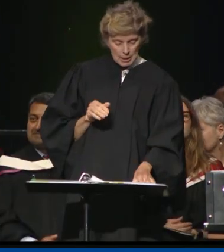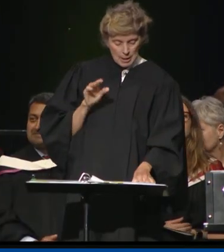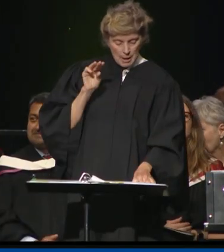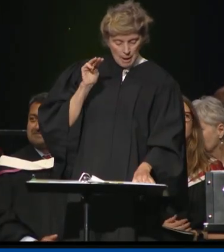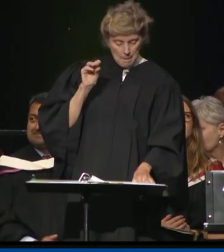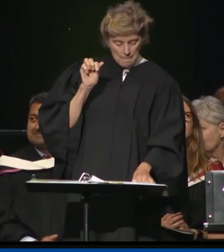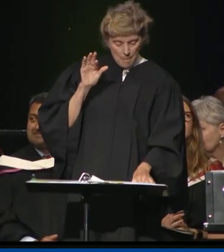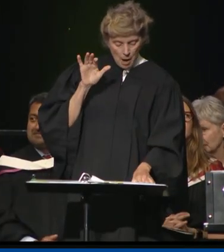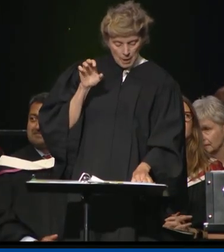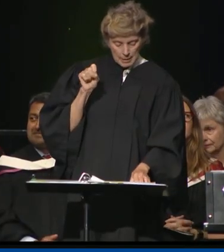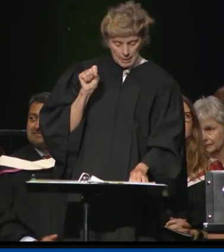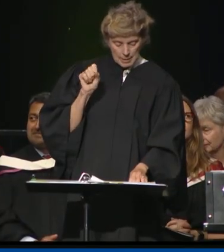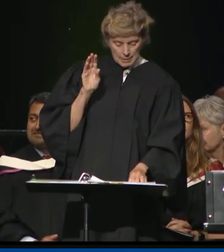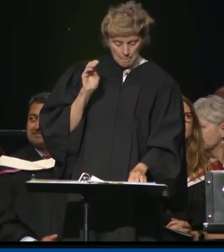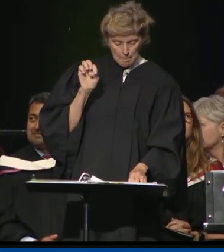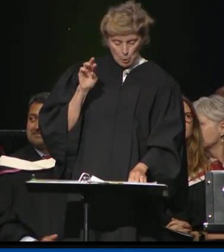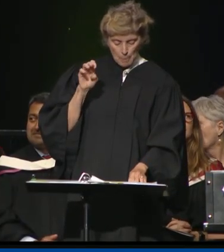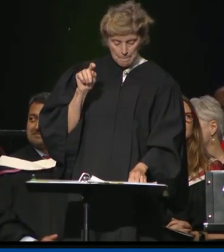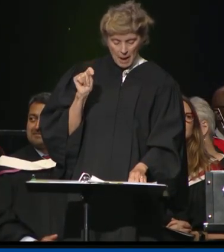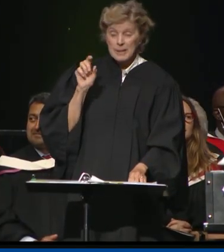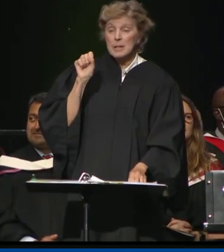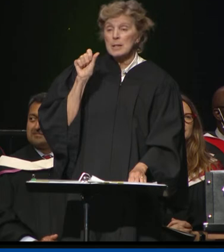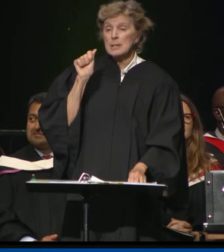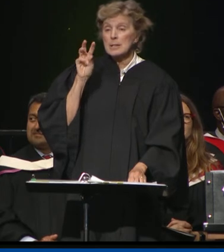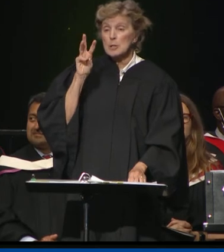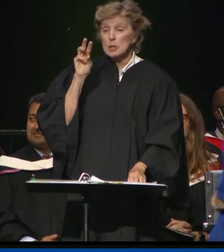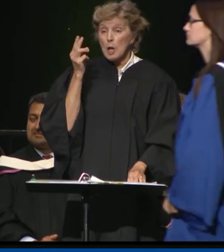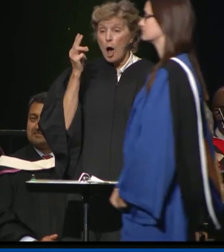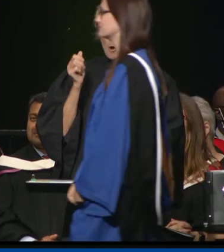Marcus Berment Saw, with distinction.